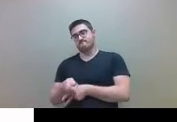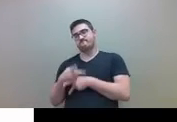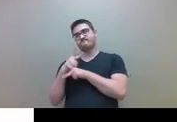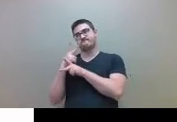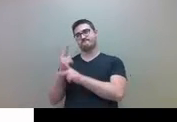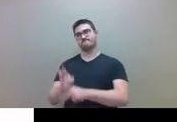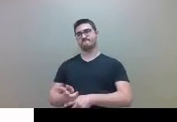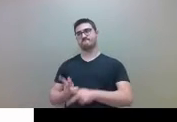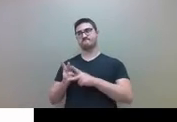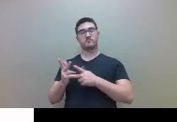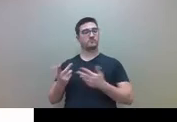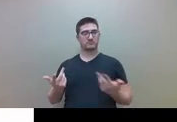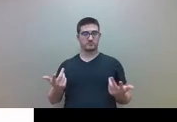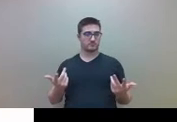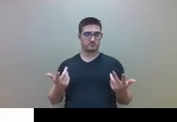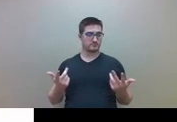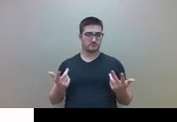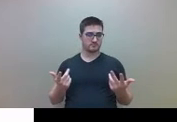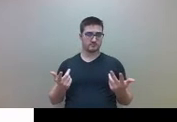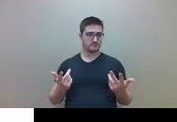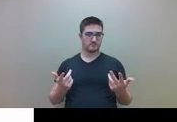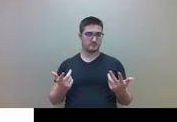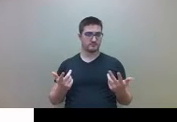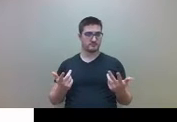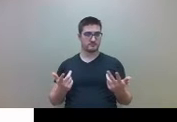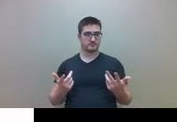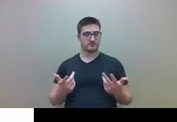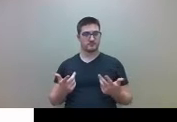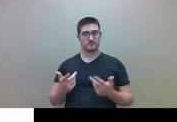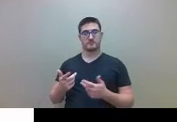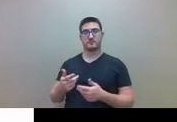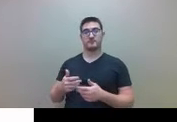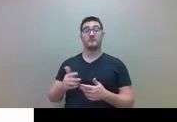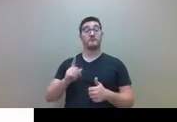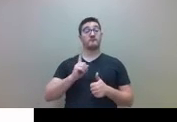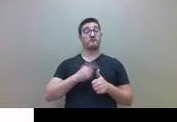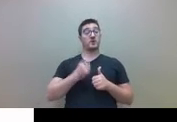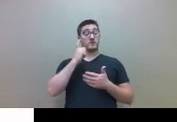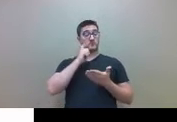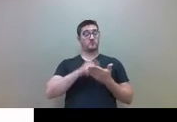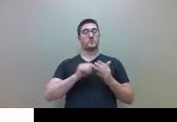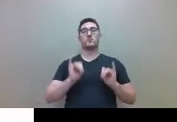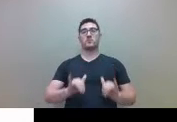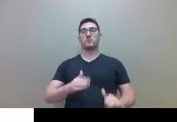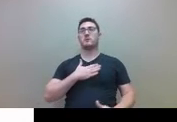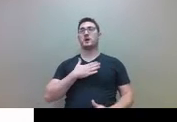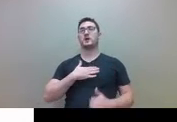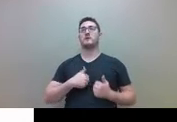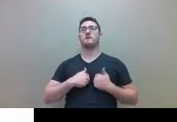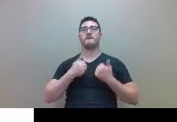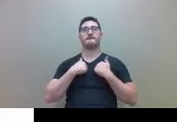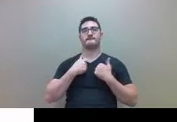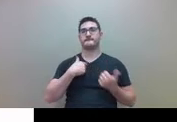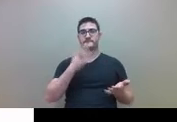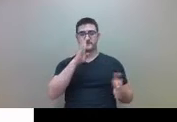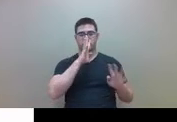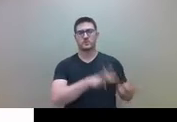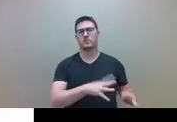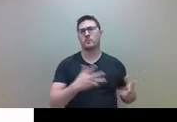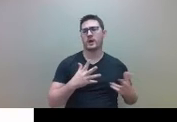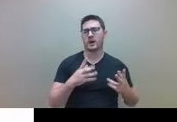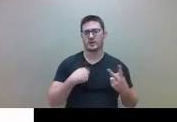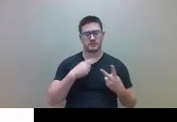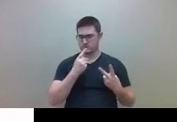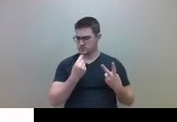Well, we have to deflect and come back to ourselves. What am I not doing to effectively take care of this person and